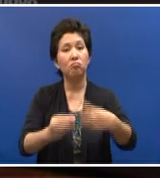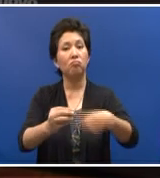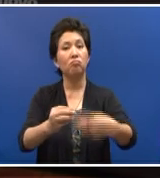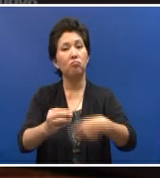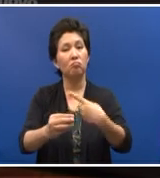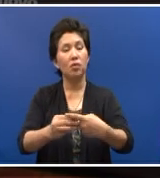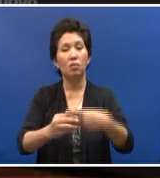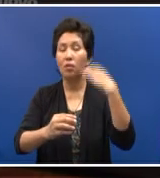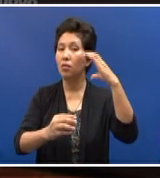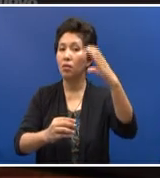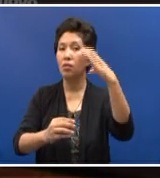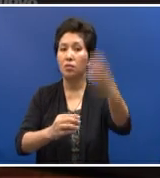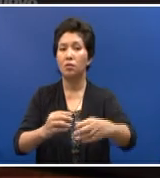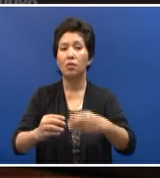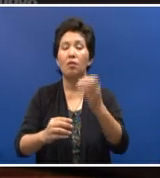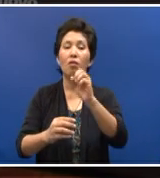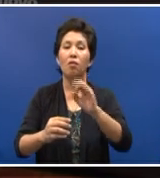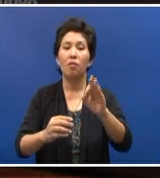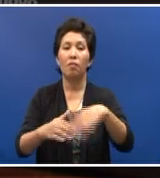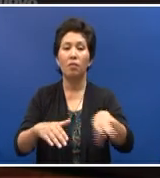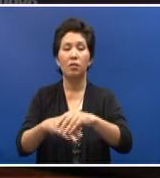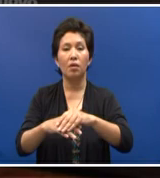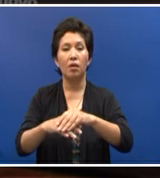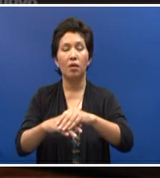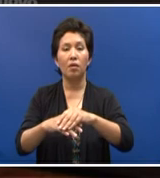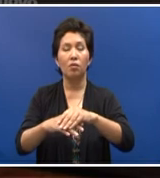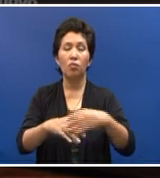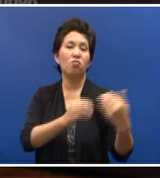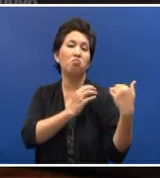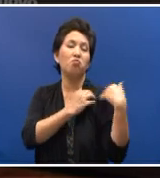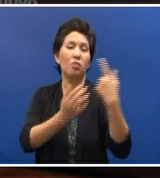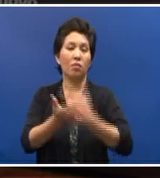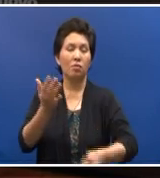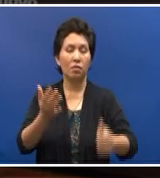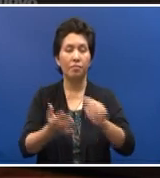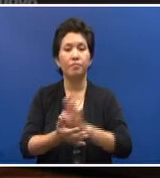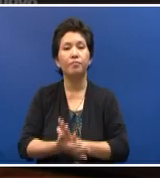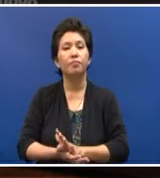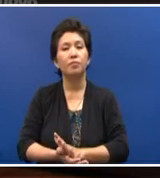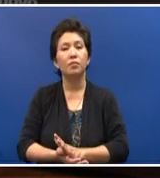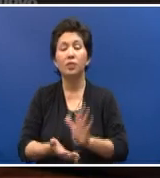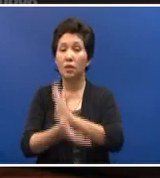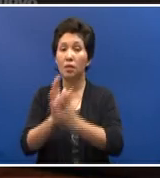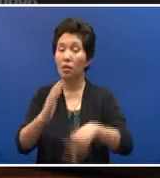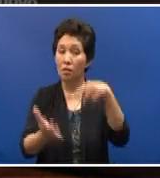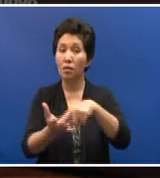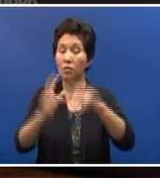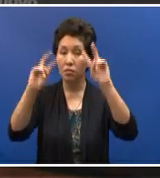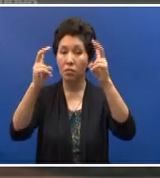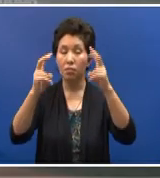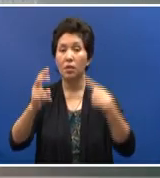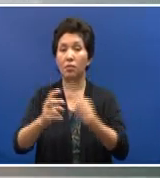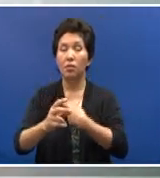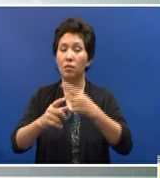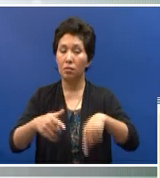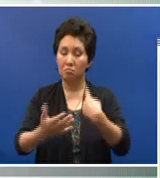the concepts of marriage and kinship and also about the religious and belief. Okay. So in this topic, we are